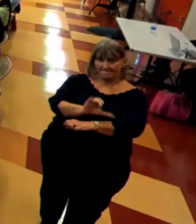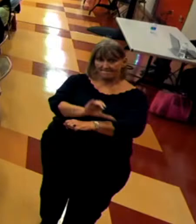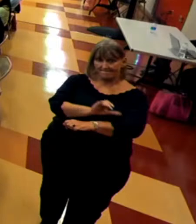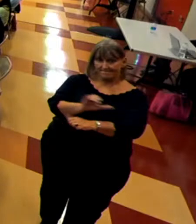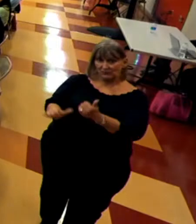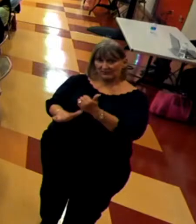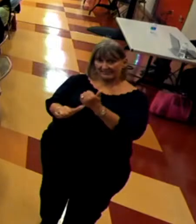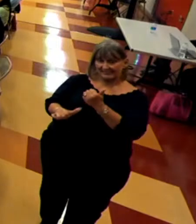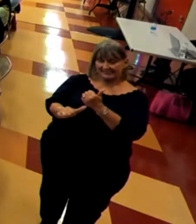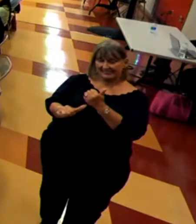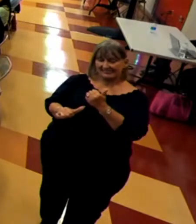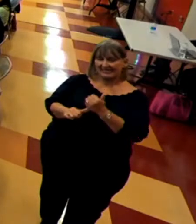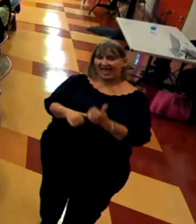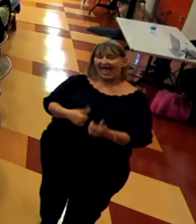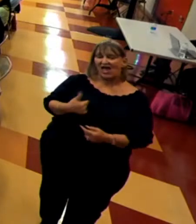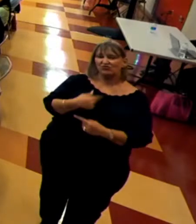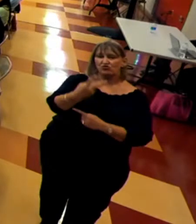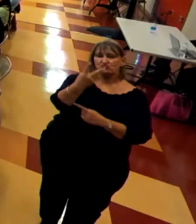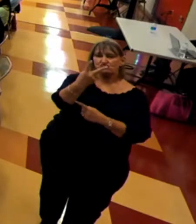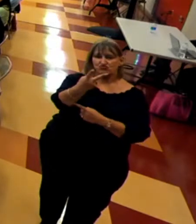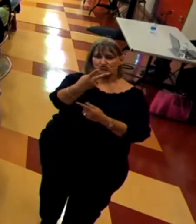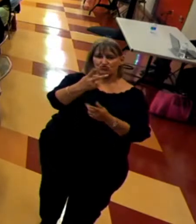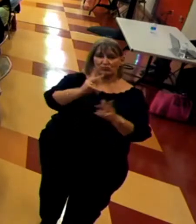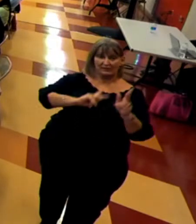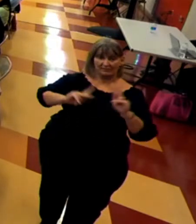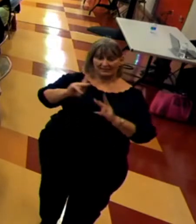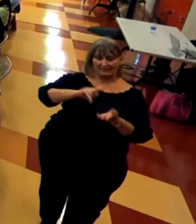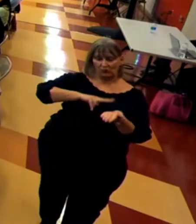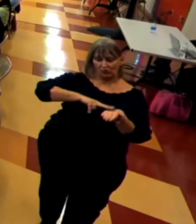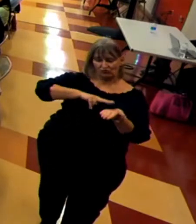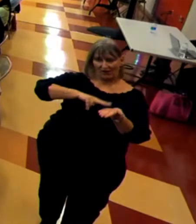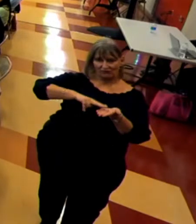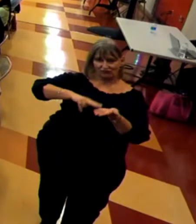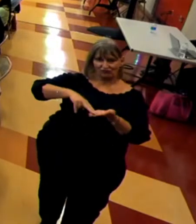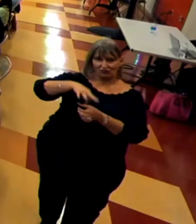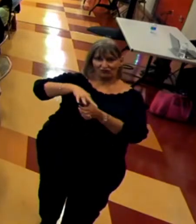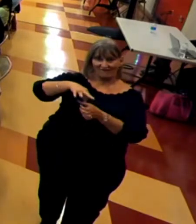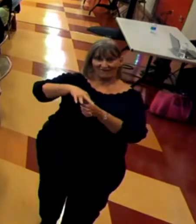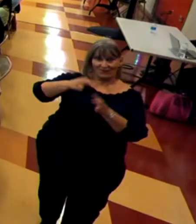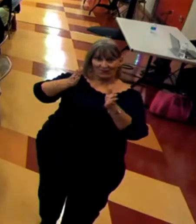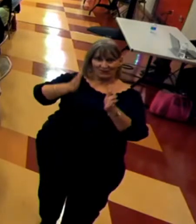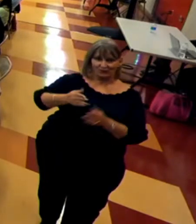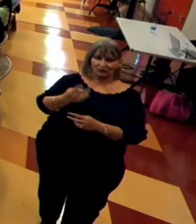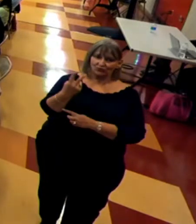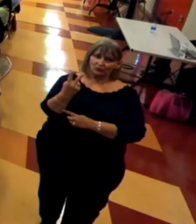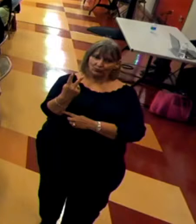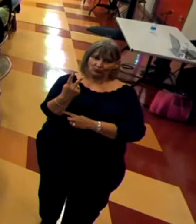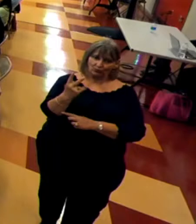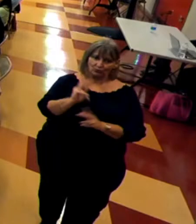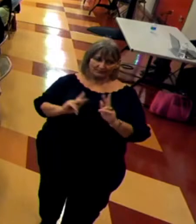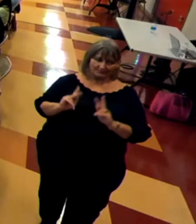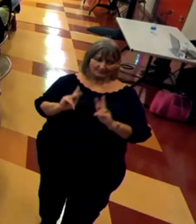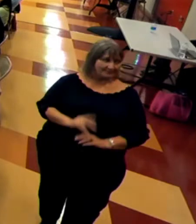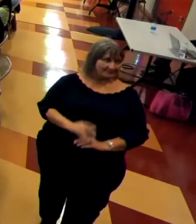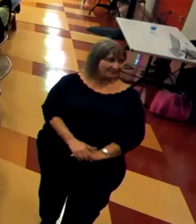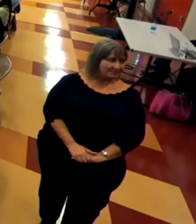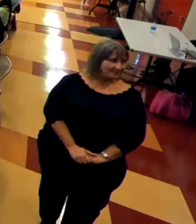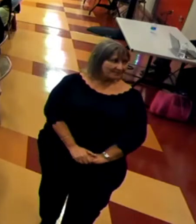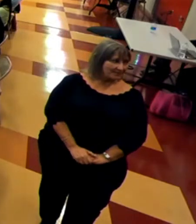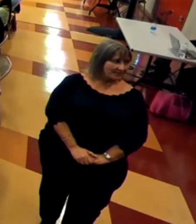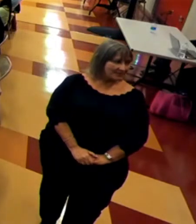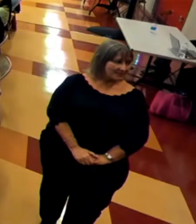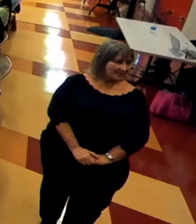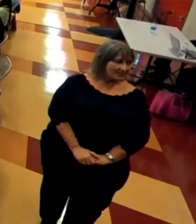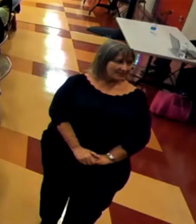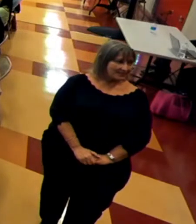with 2 registered voters in that area, but I'm not sure. No,